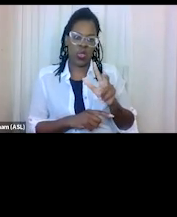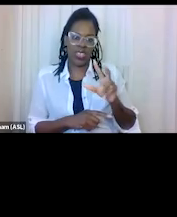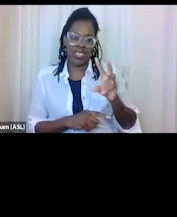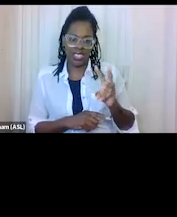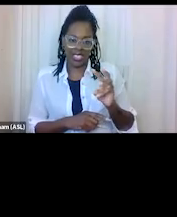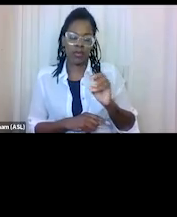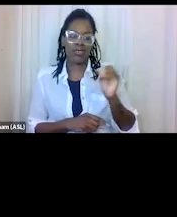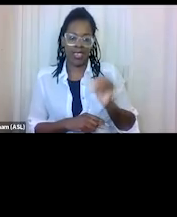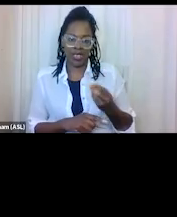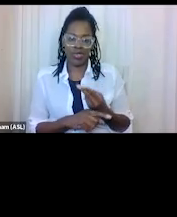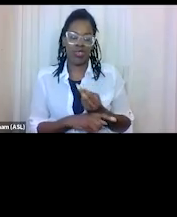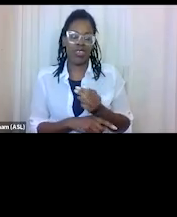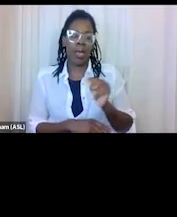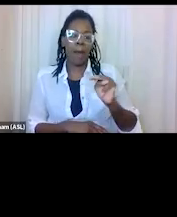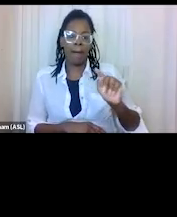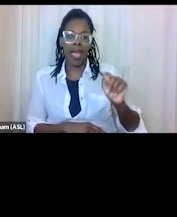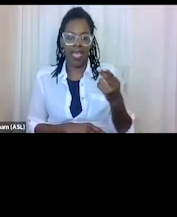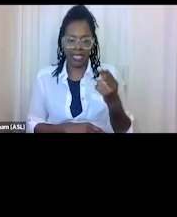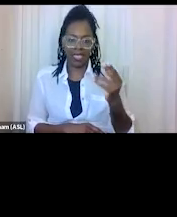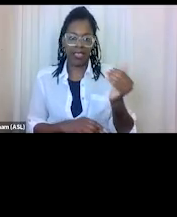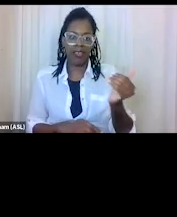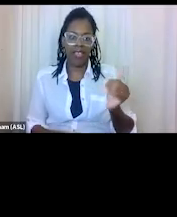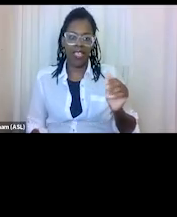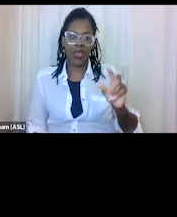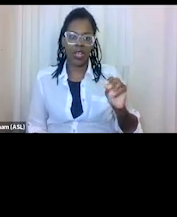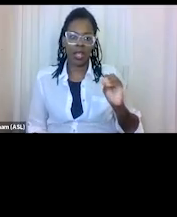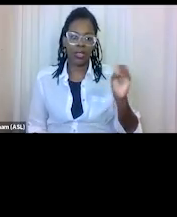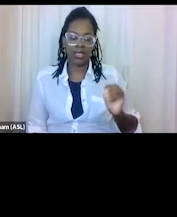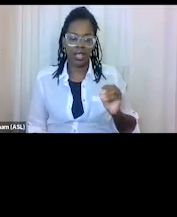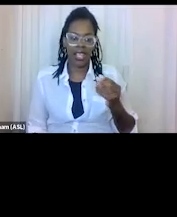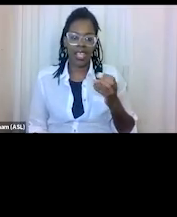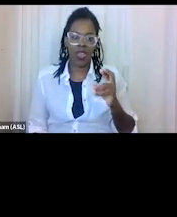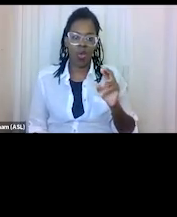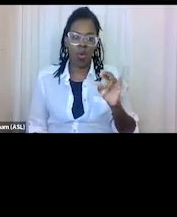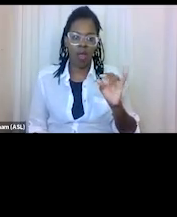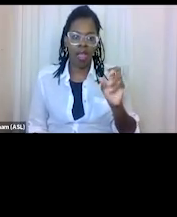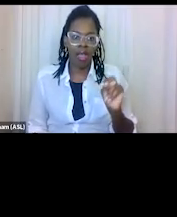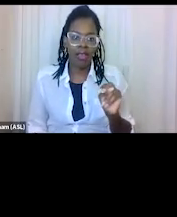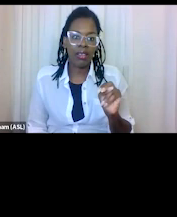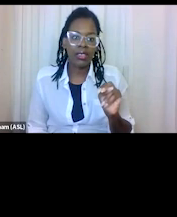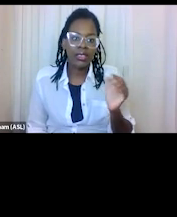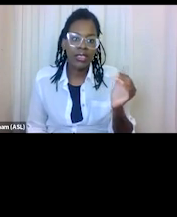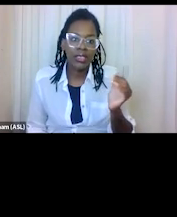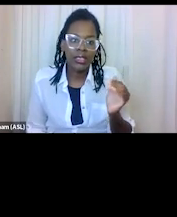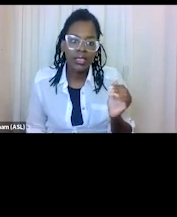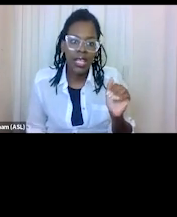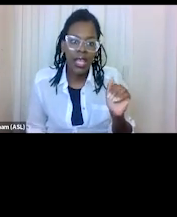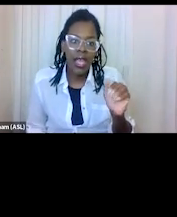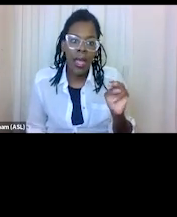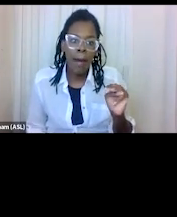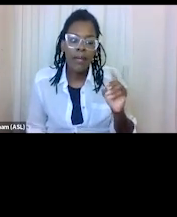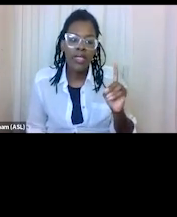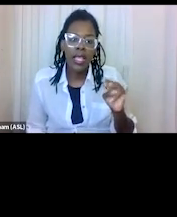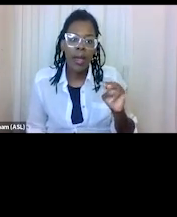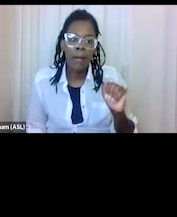used methamphetamine, nearly 30% with heroin, ecstasy, MDMA, and injection drugs, as